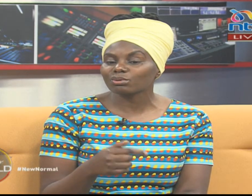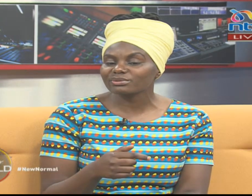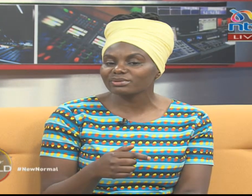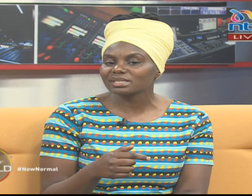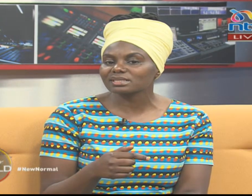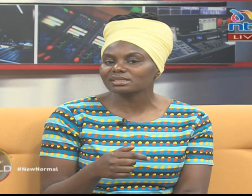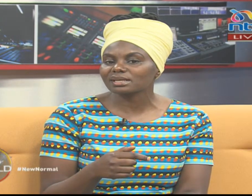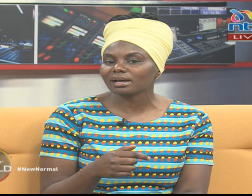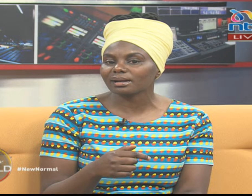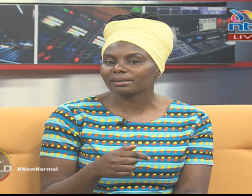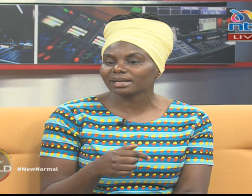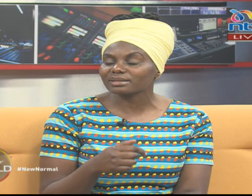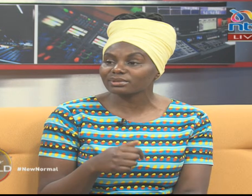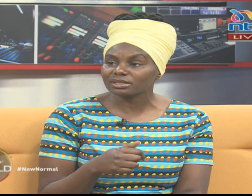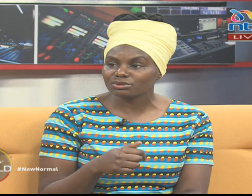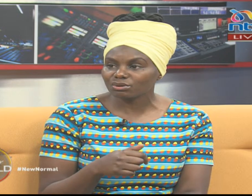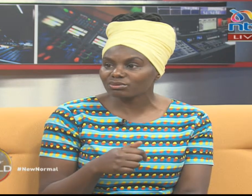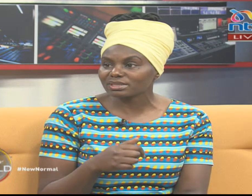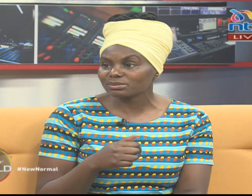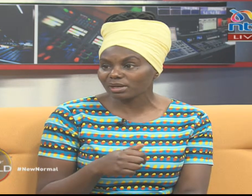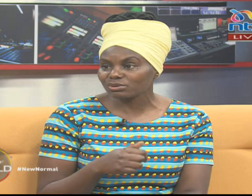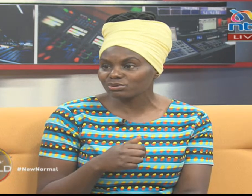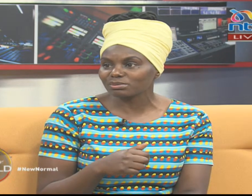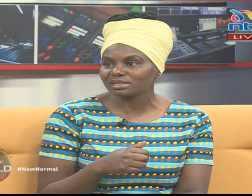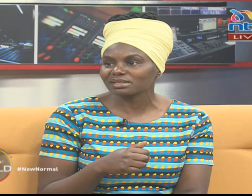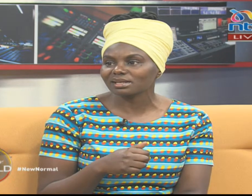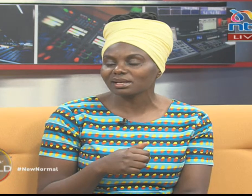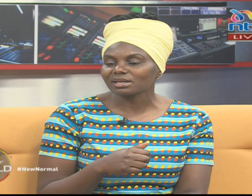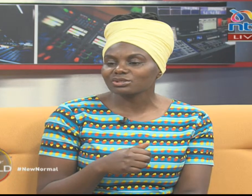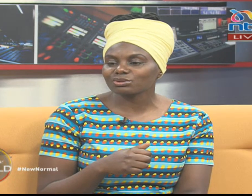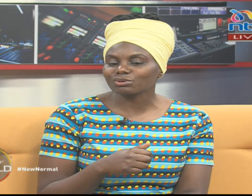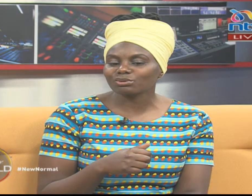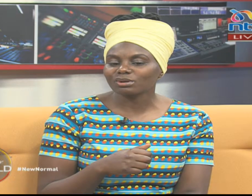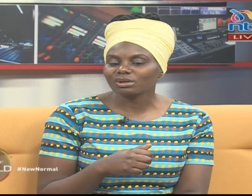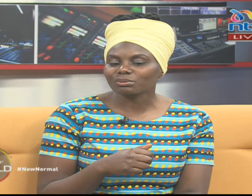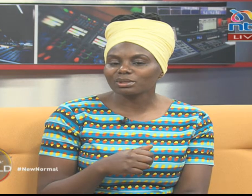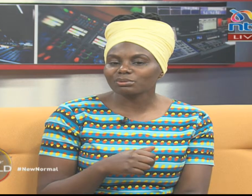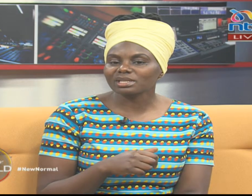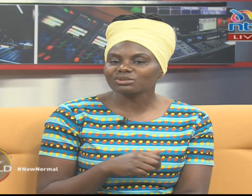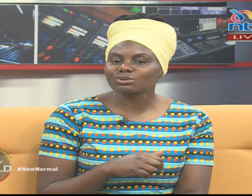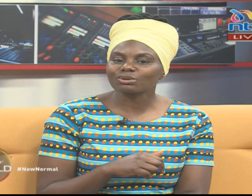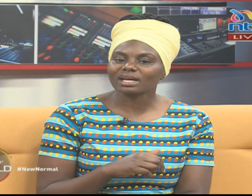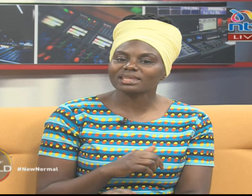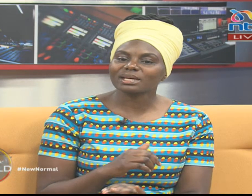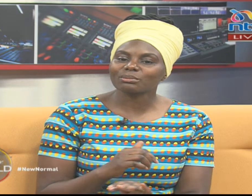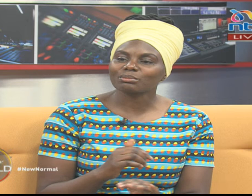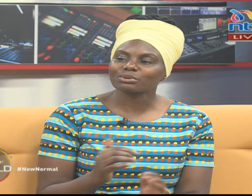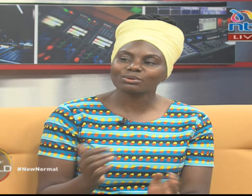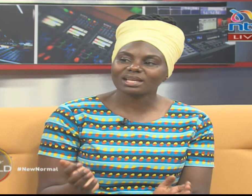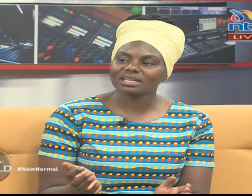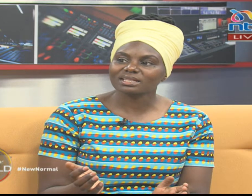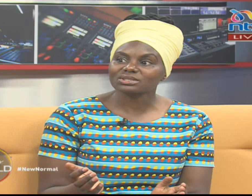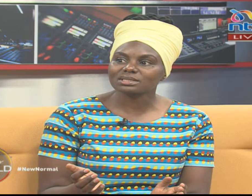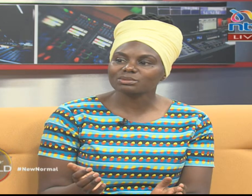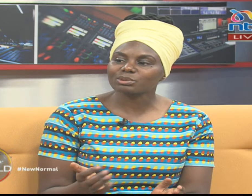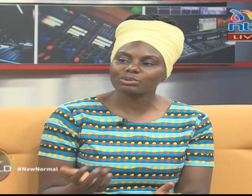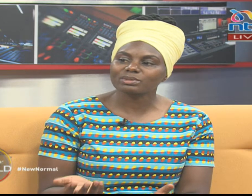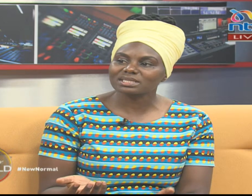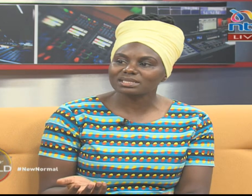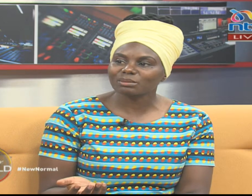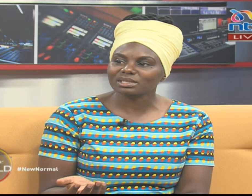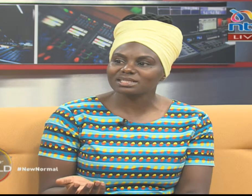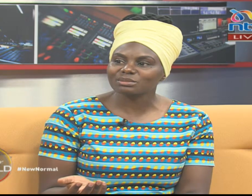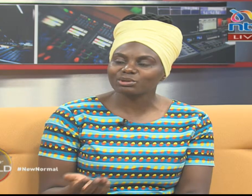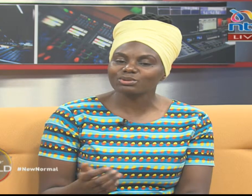or what fits a definition of a spouse to me? So we need to look at them broader than just people